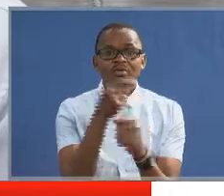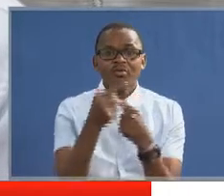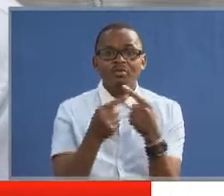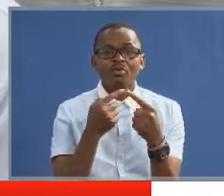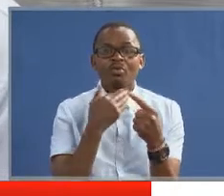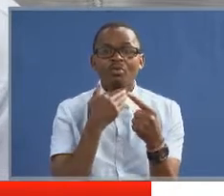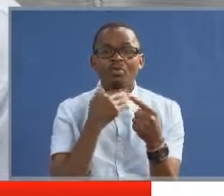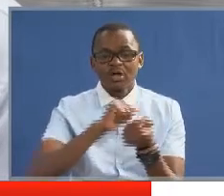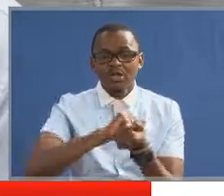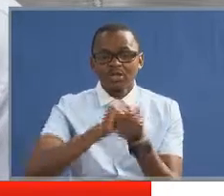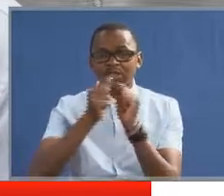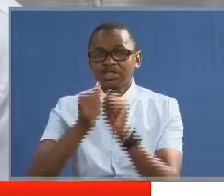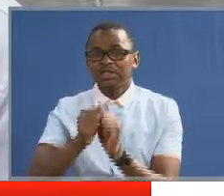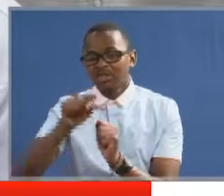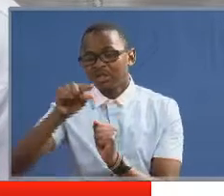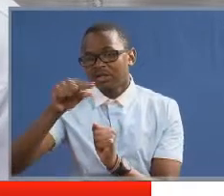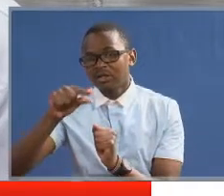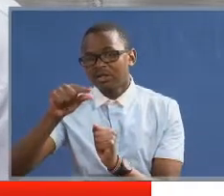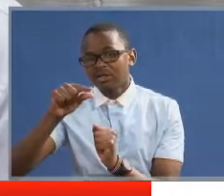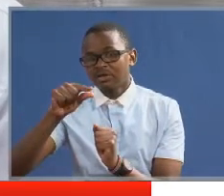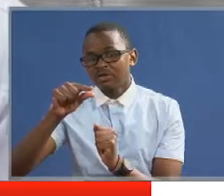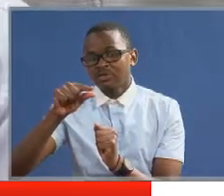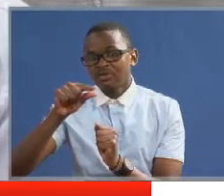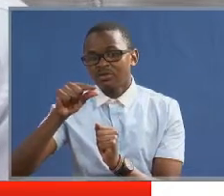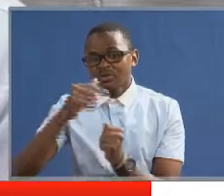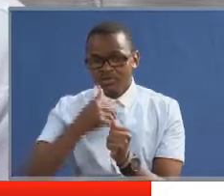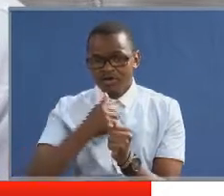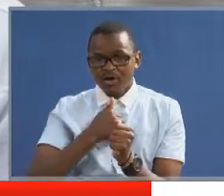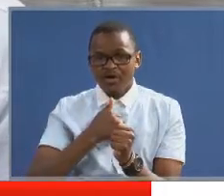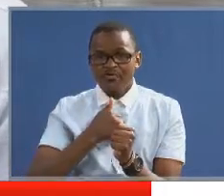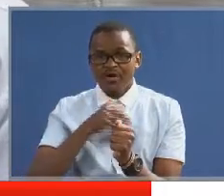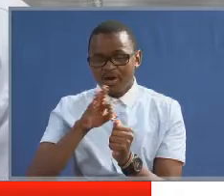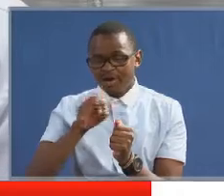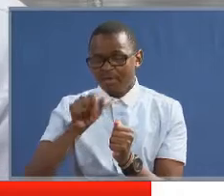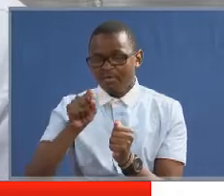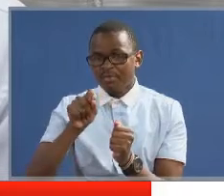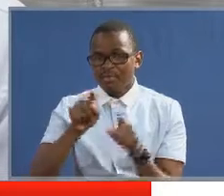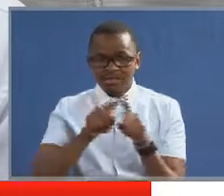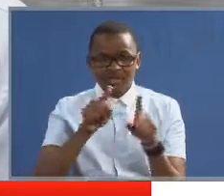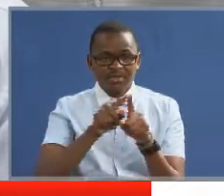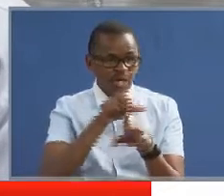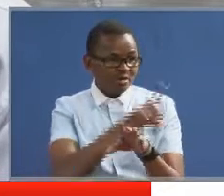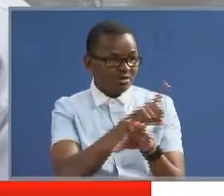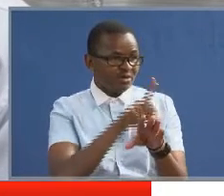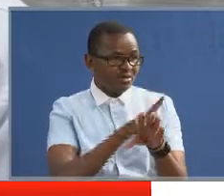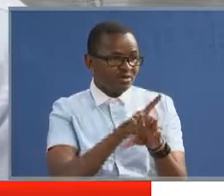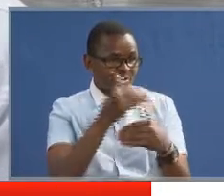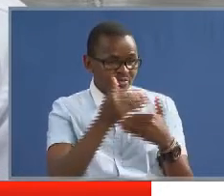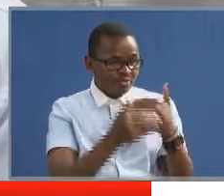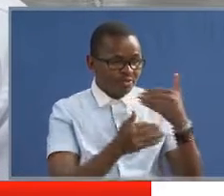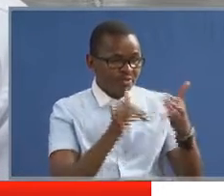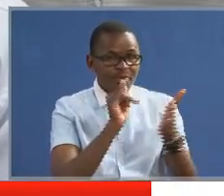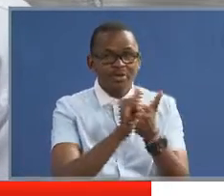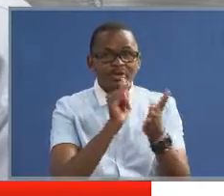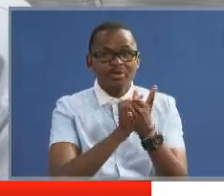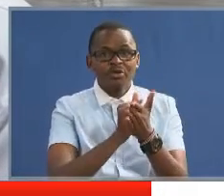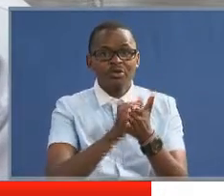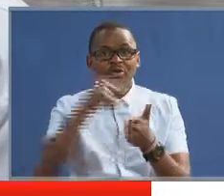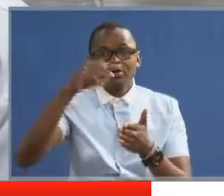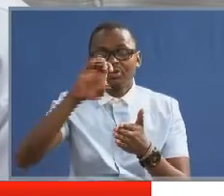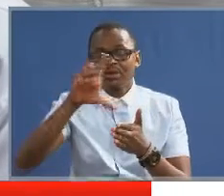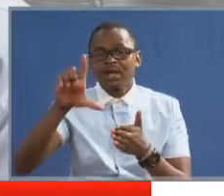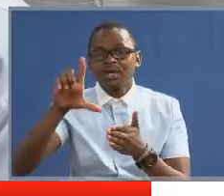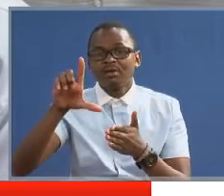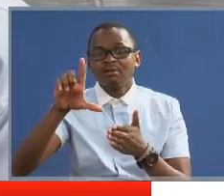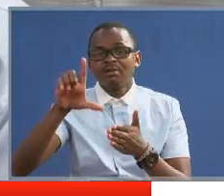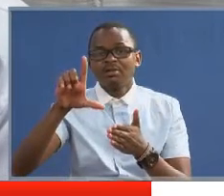when you want to reverse aging, you're using other fillers, you harvest your fat, can be on your arms or your tummy, you process it into a gel, then that